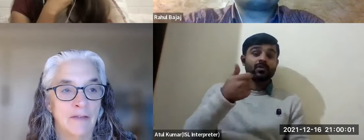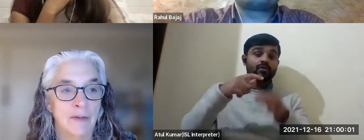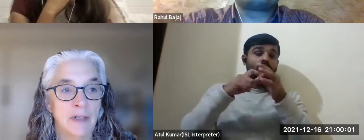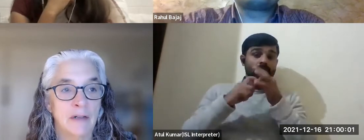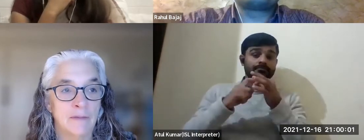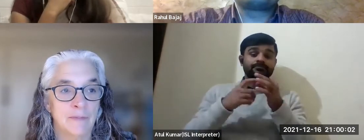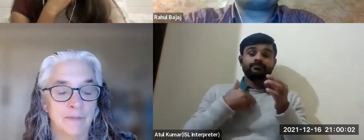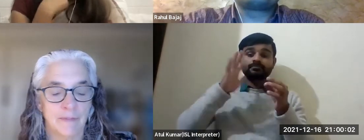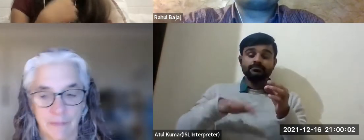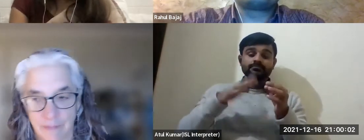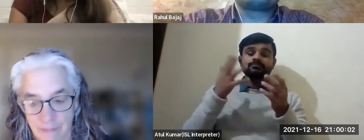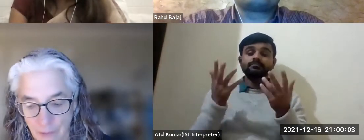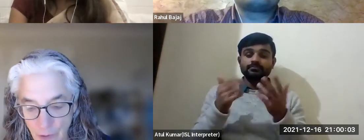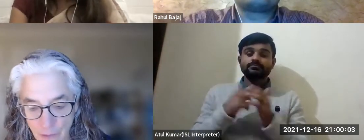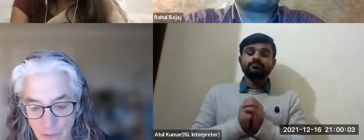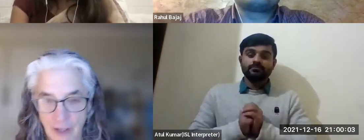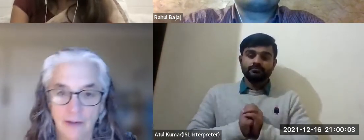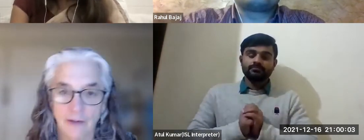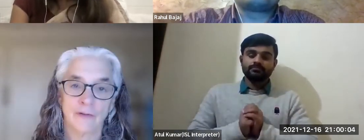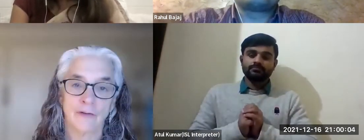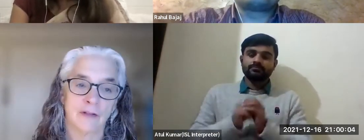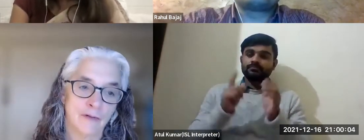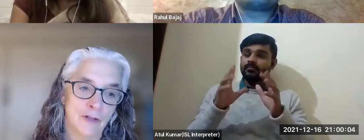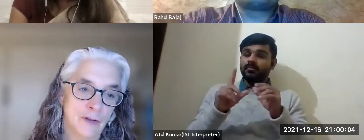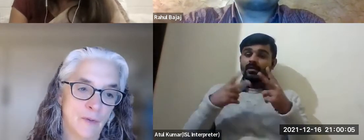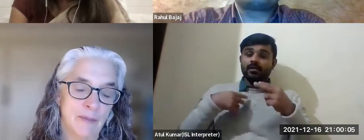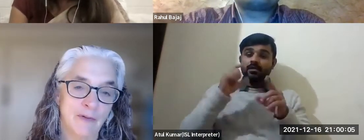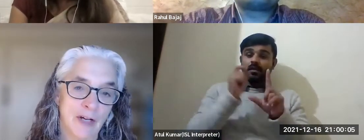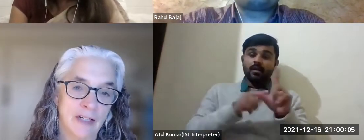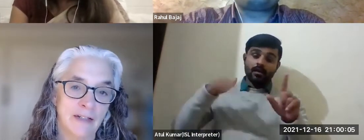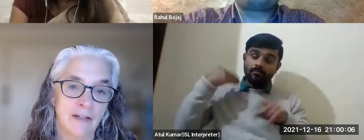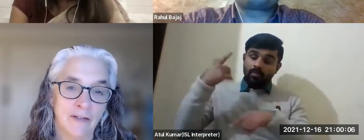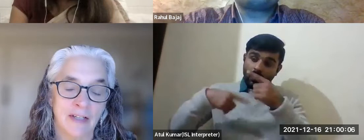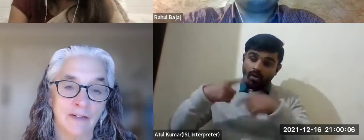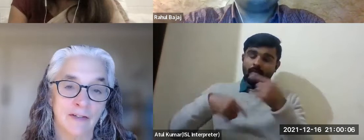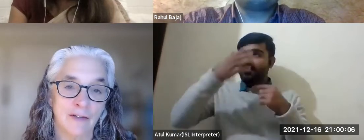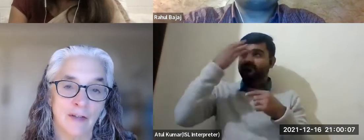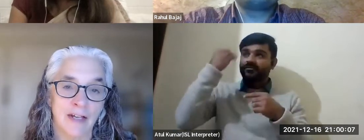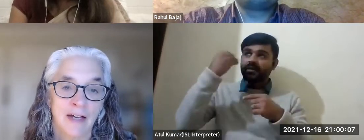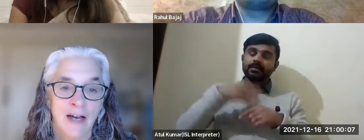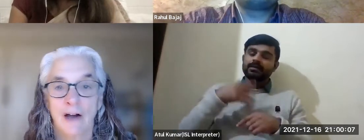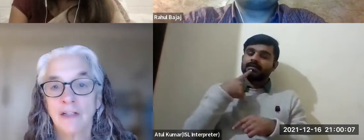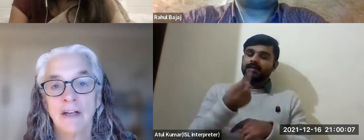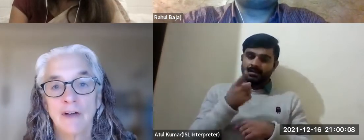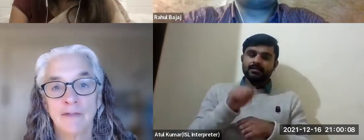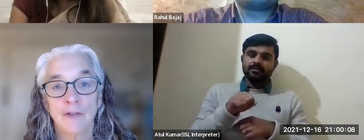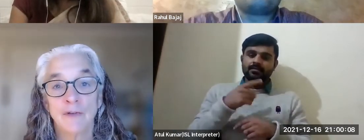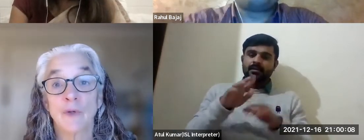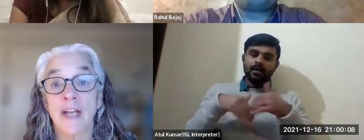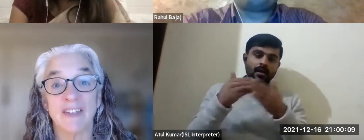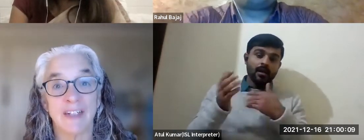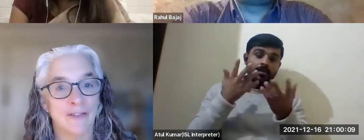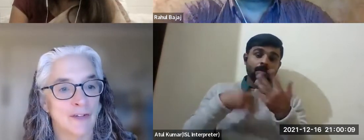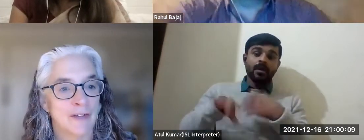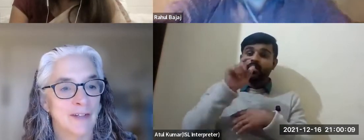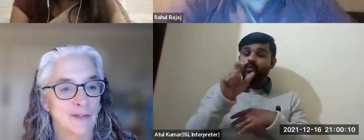And having been a lawyer for 10 years in the traditional way before I got into this, I can tell you that I hardly ever have to use the